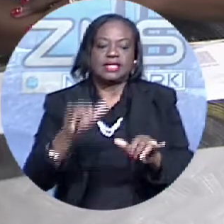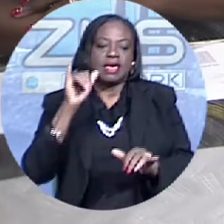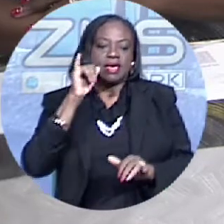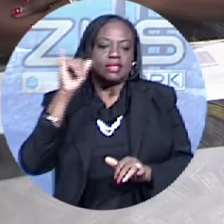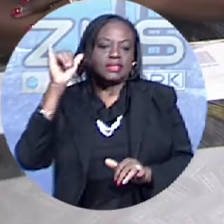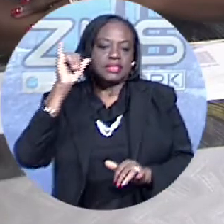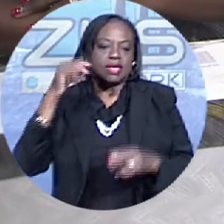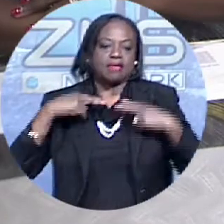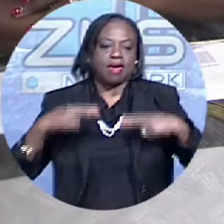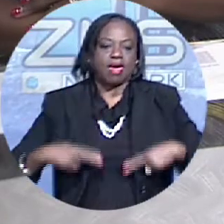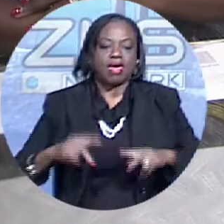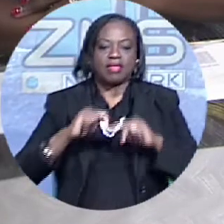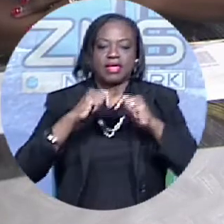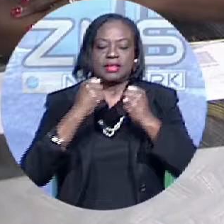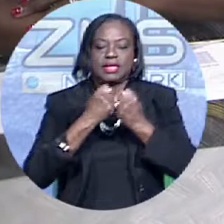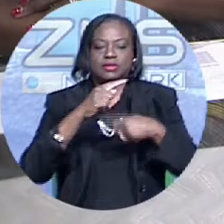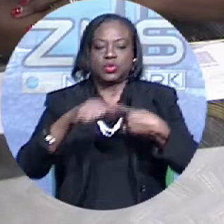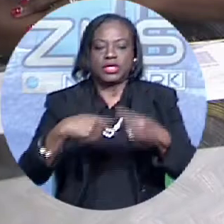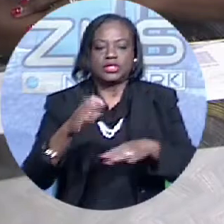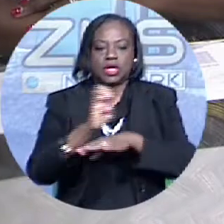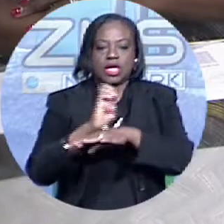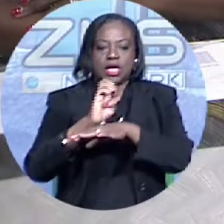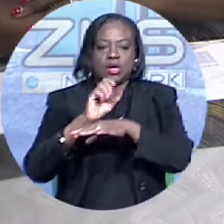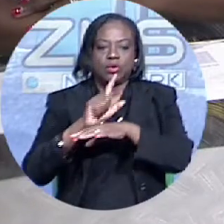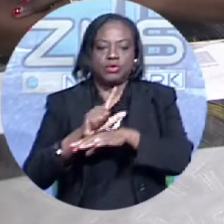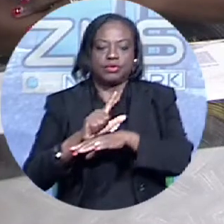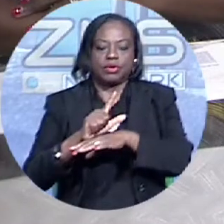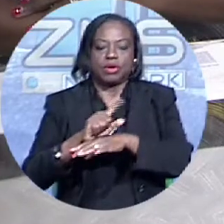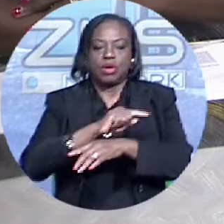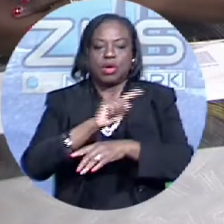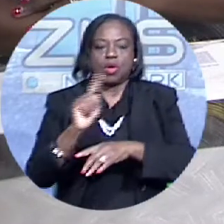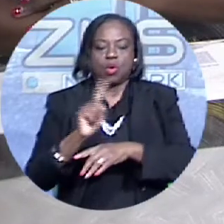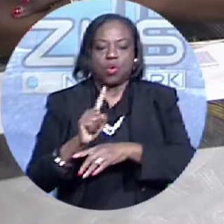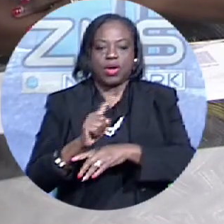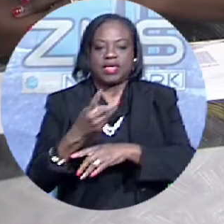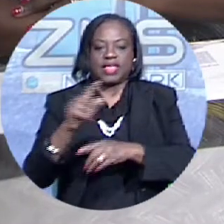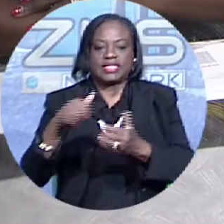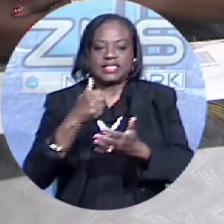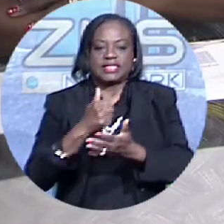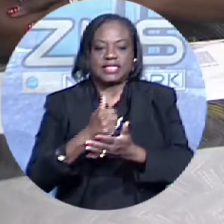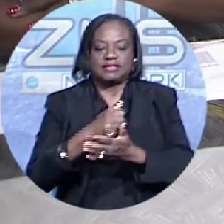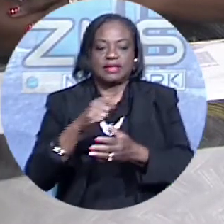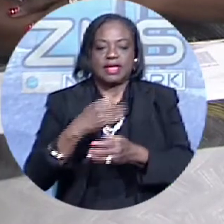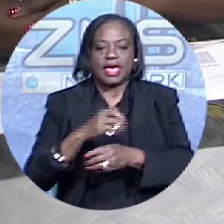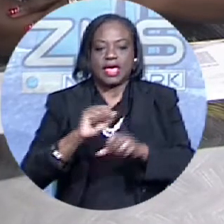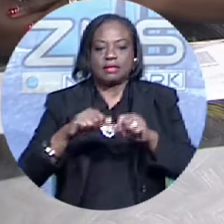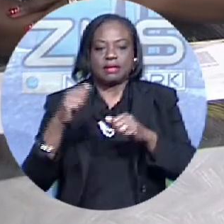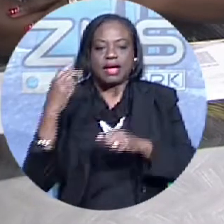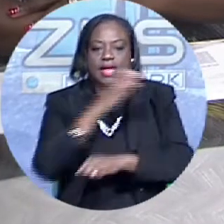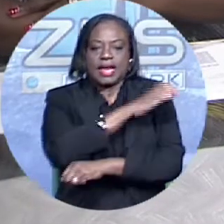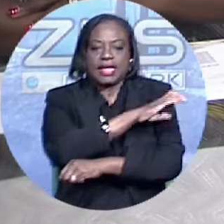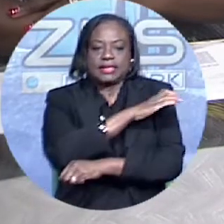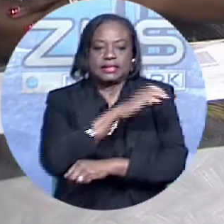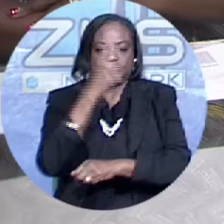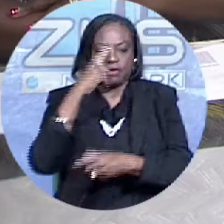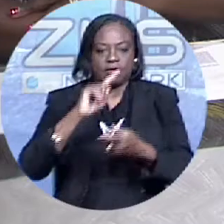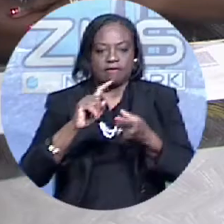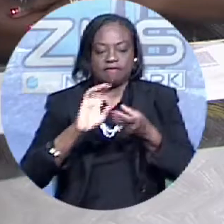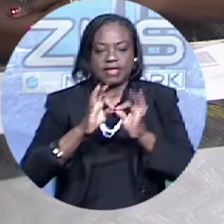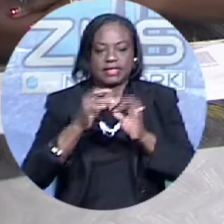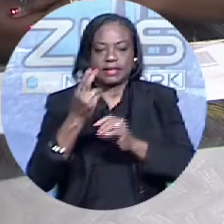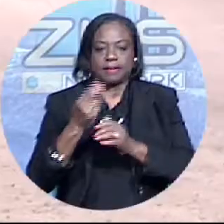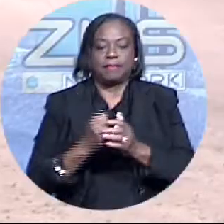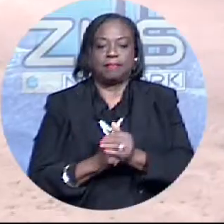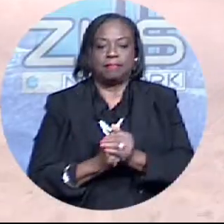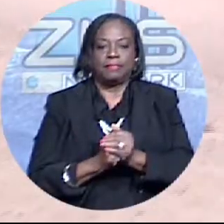health team headed to Eleuthera, where facilities there are set for a major overhaul, as Cleopatra Murphy tells us.